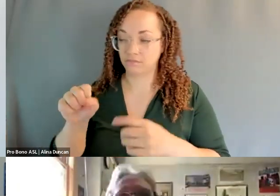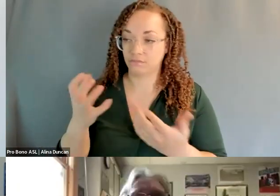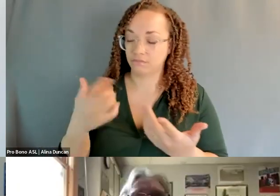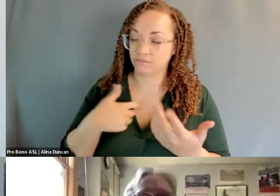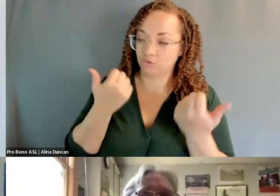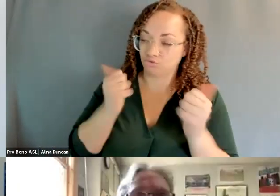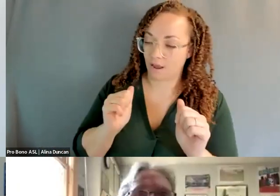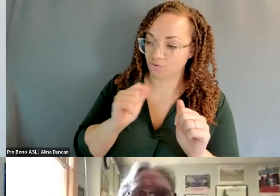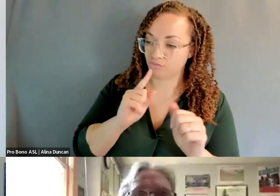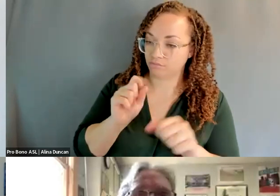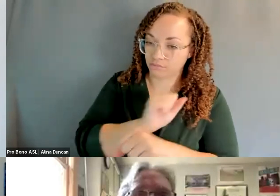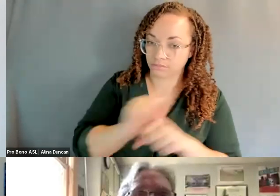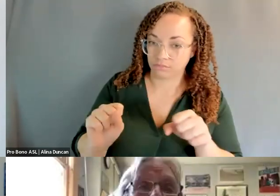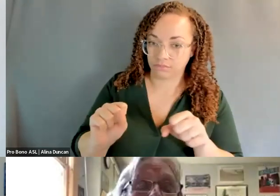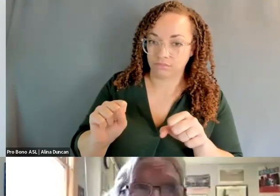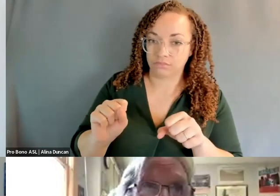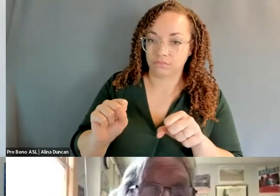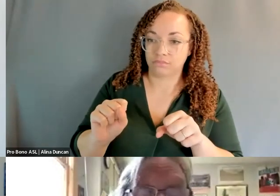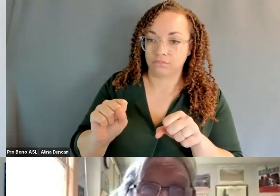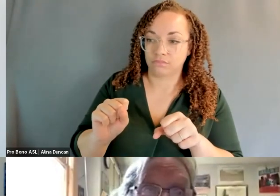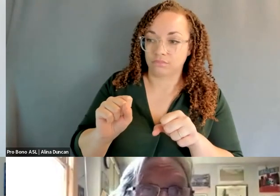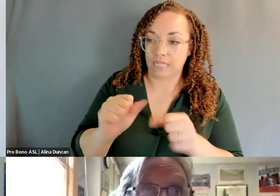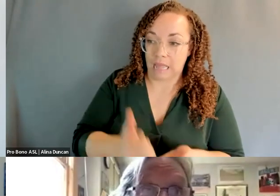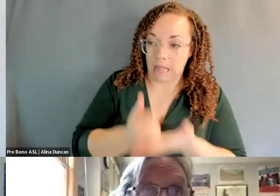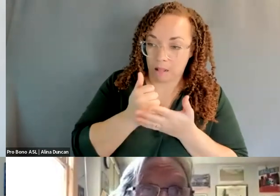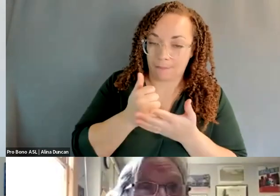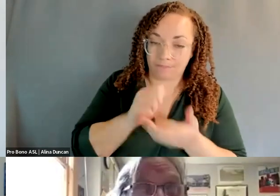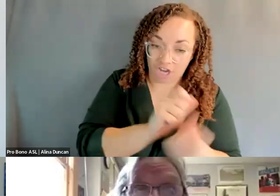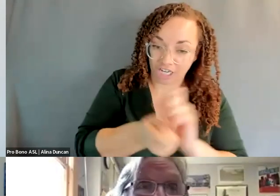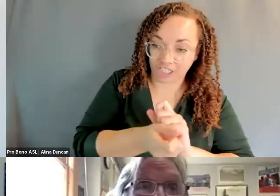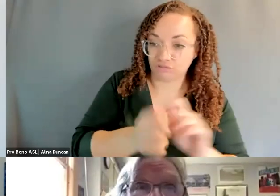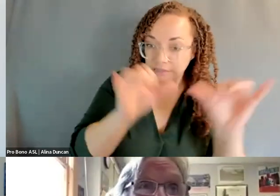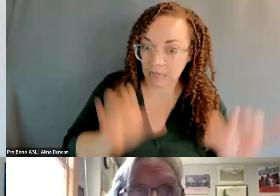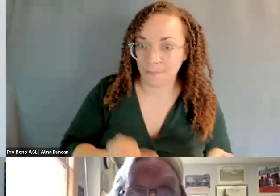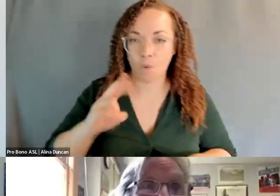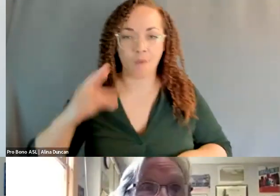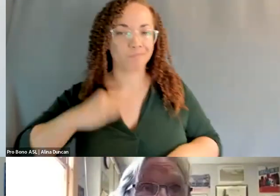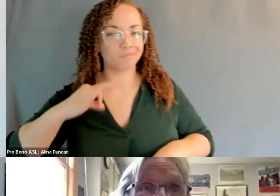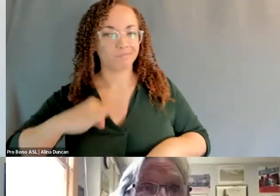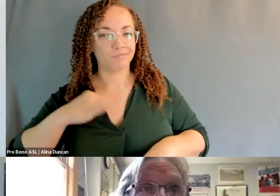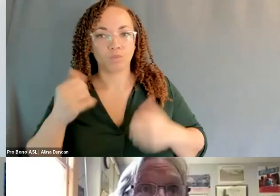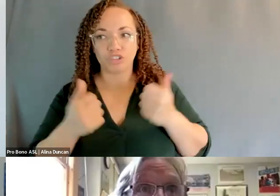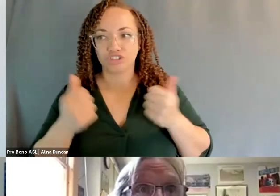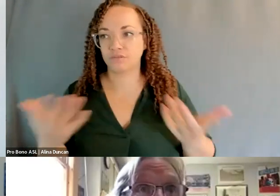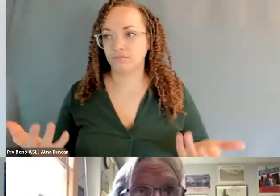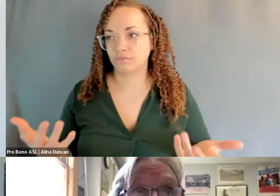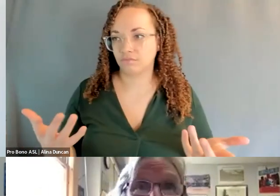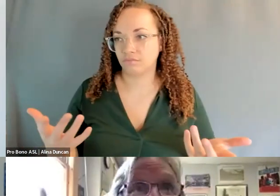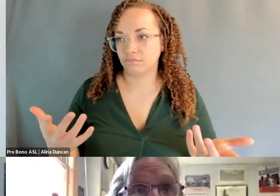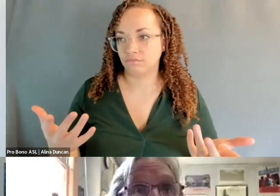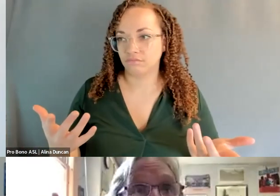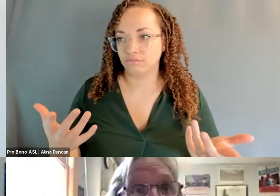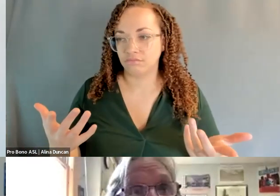to change the system and anybody doing homeless shit could be trying to work themselves out of a job. And